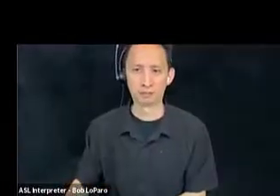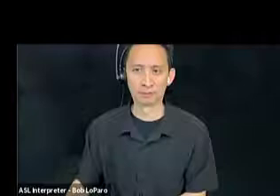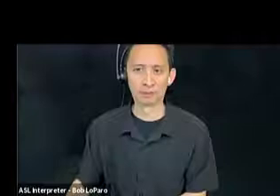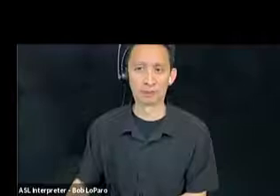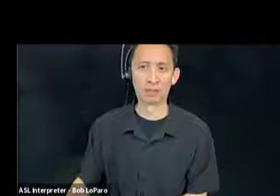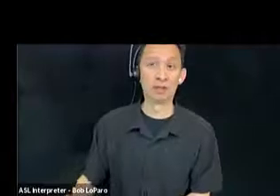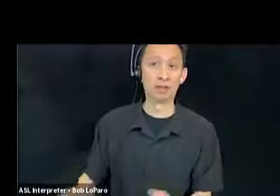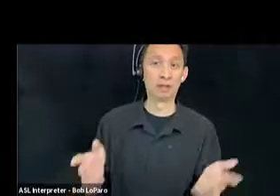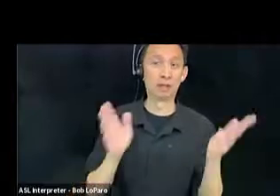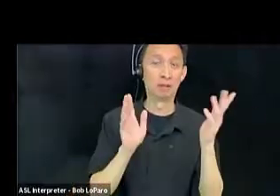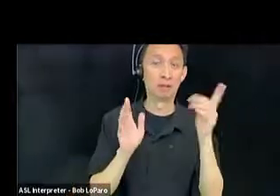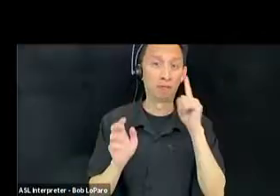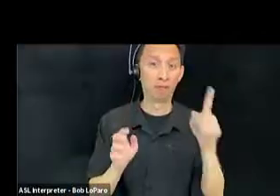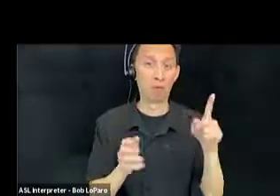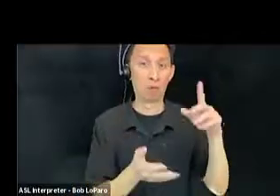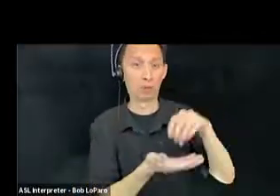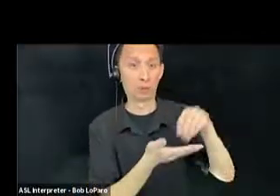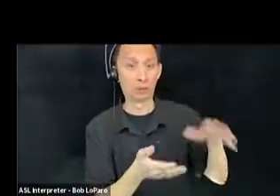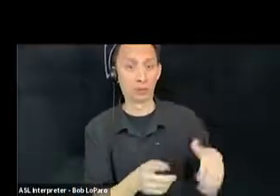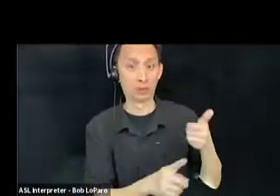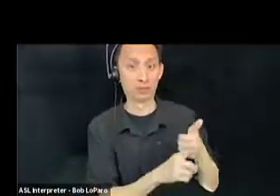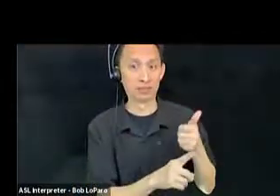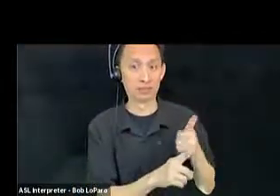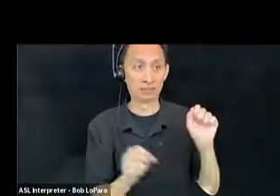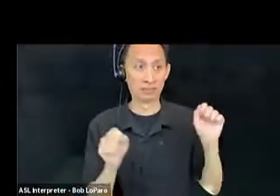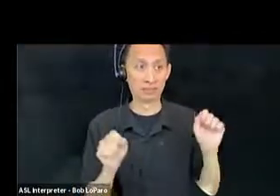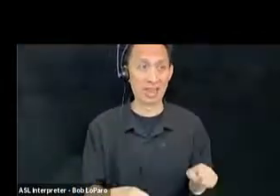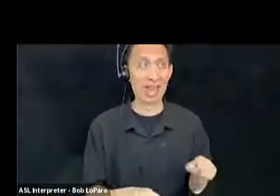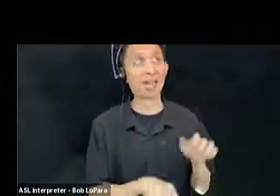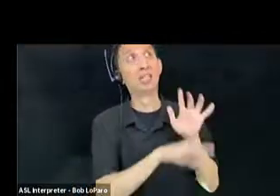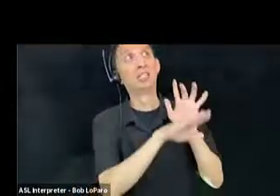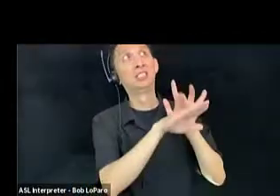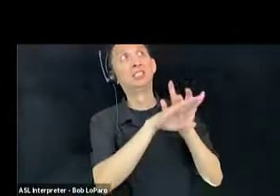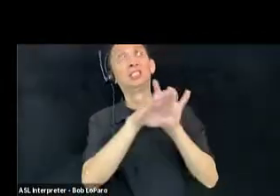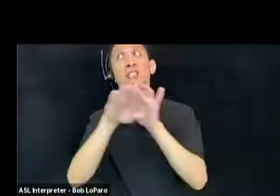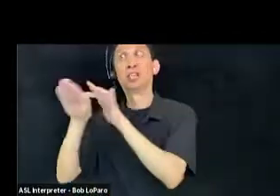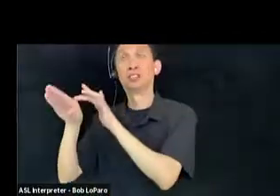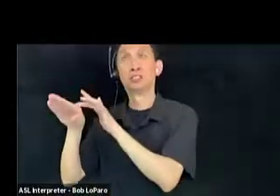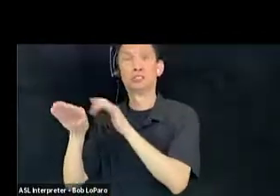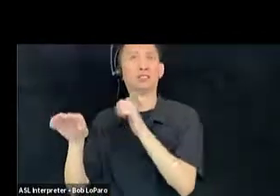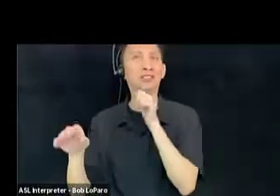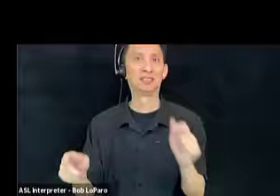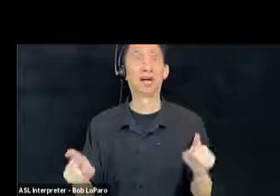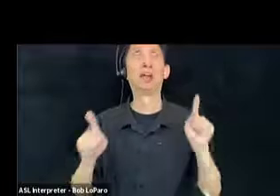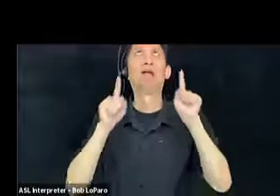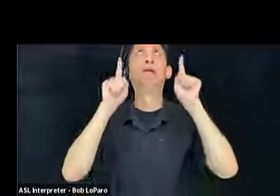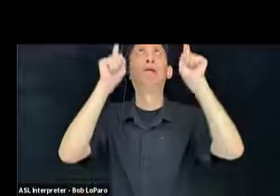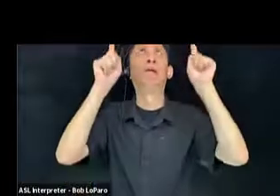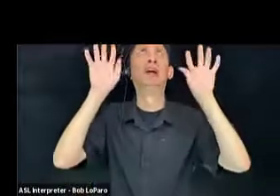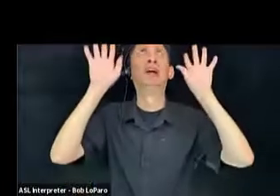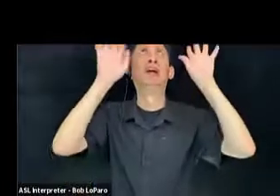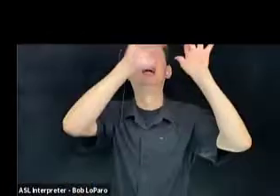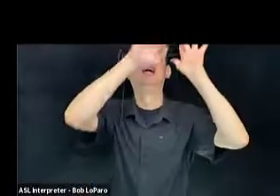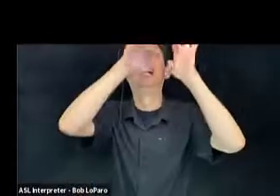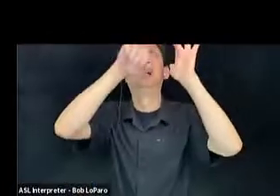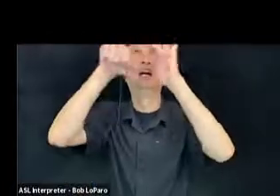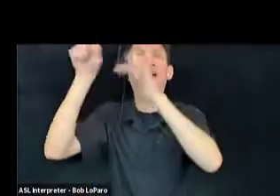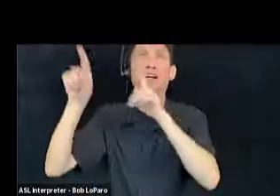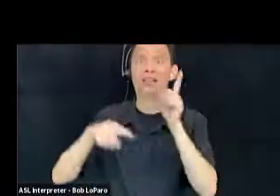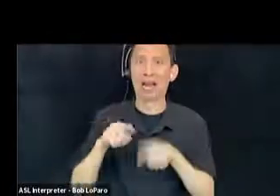reach it. So I can't speak for the age of the child in this classroom, but I would like to assume that it's in a place where they can actually touch and manipulate the items.